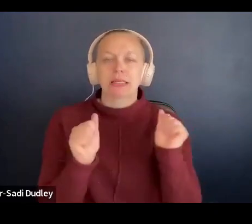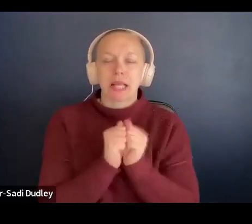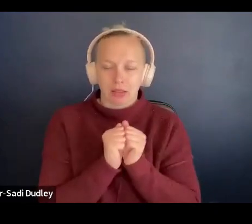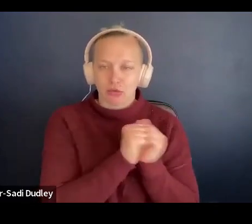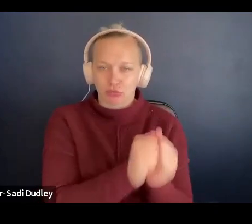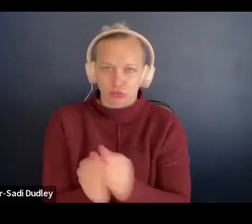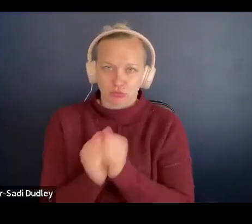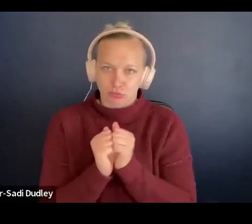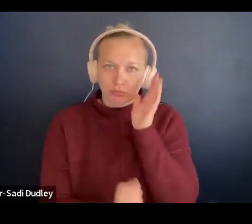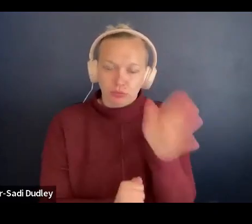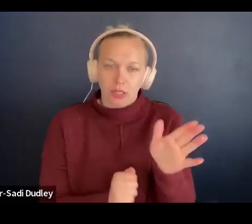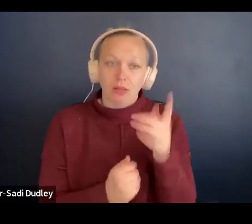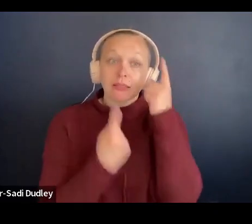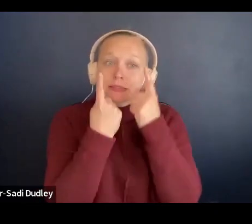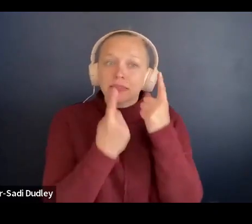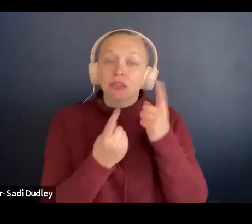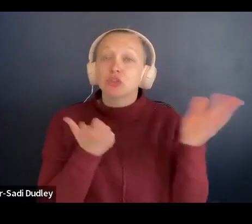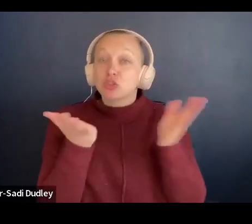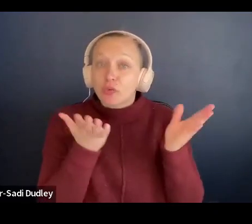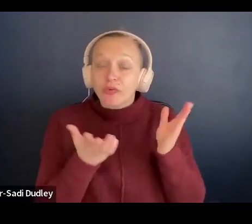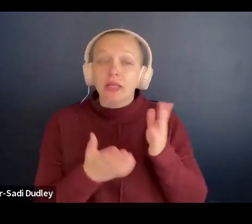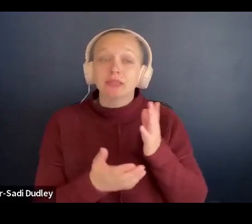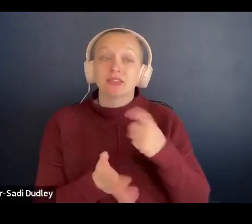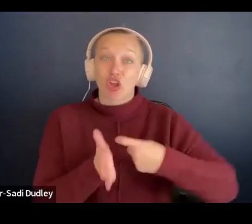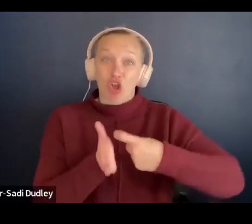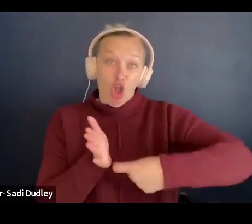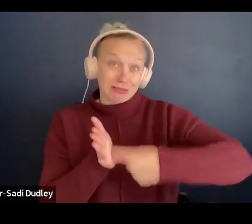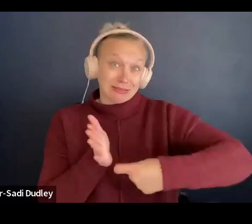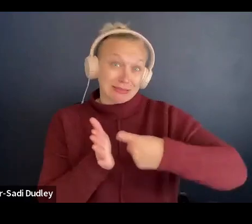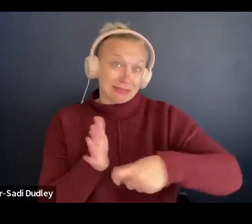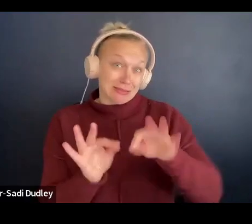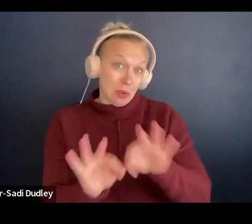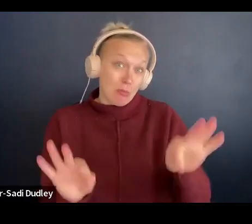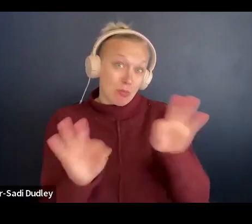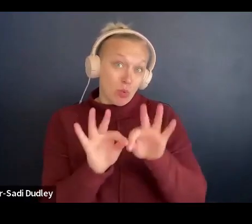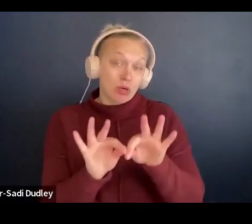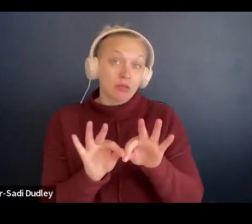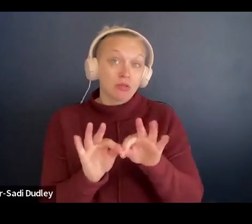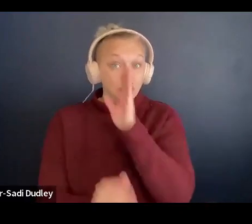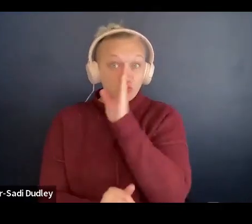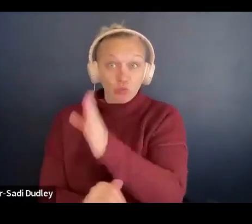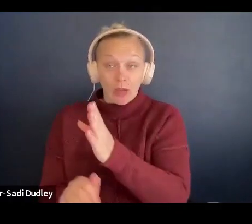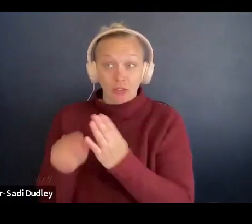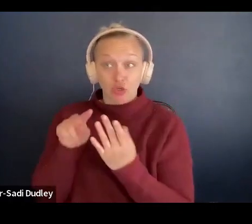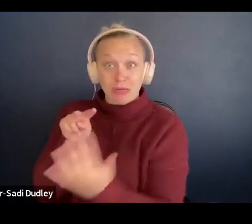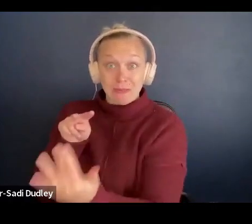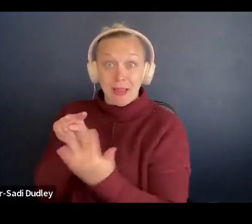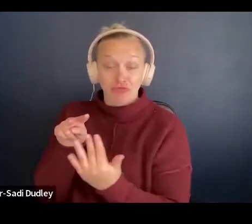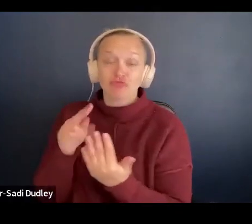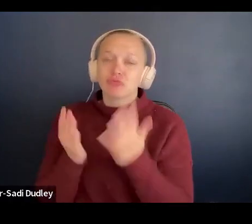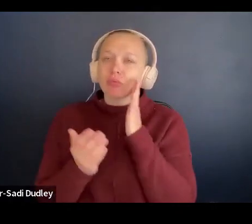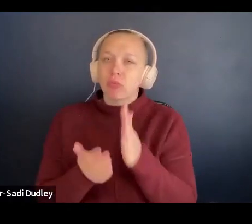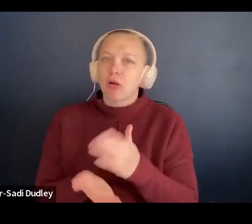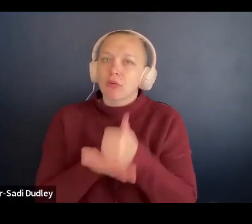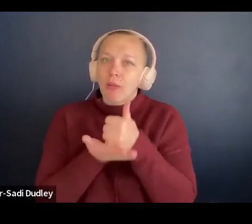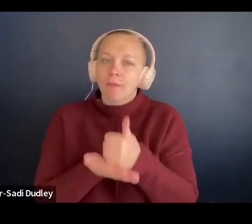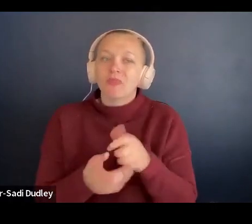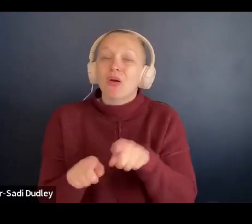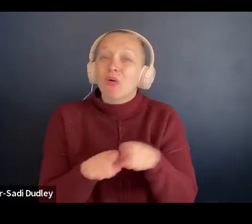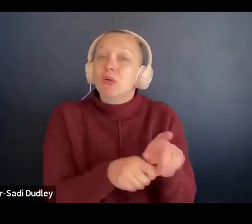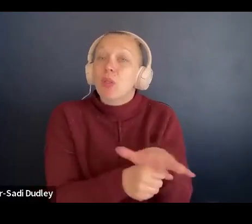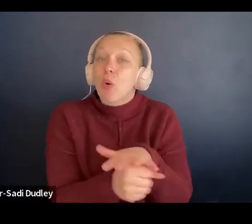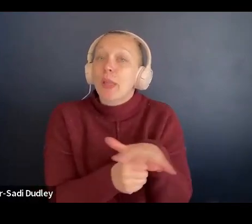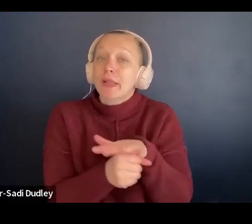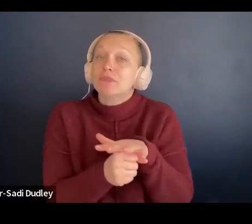consider services, consider cost. Cost is a big thing nowadays, especially with direct cremation, and location. So not